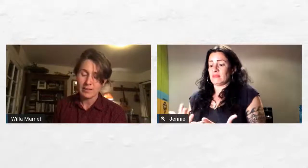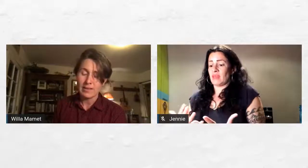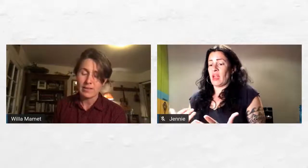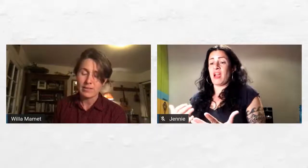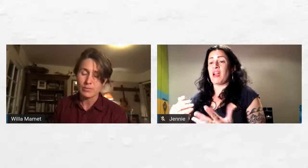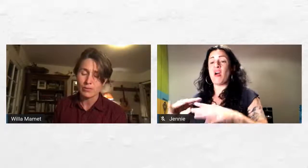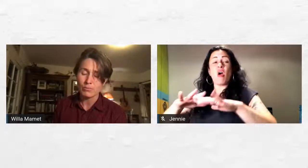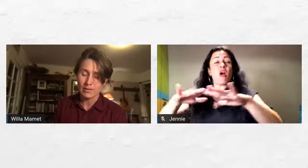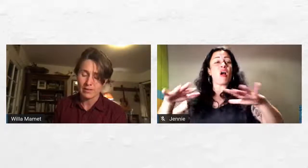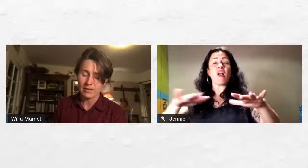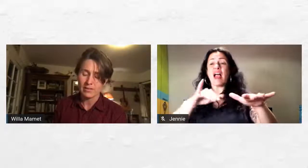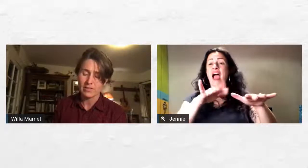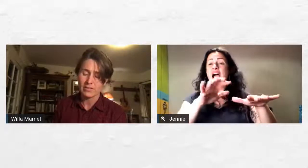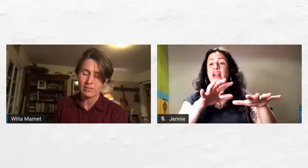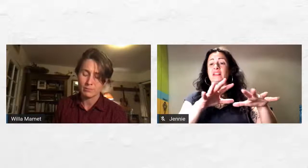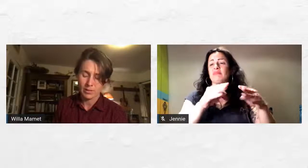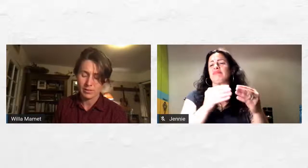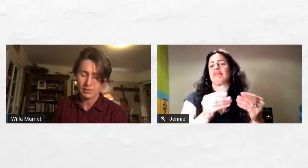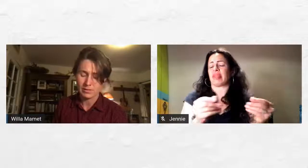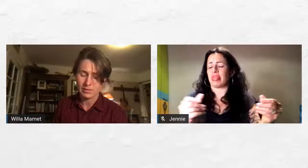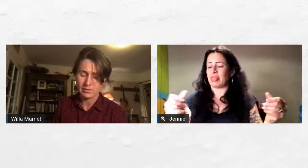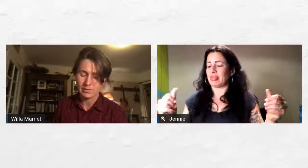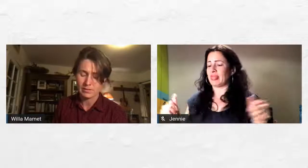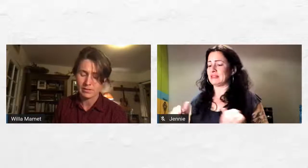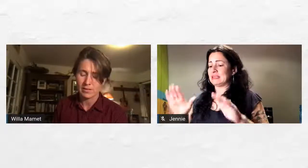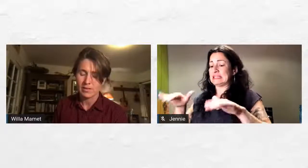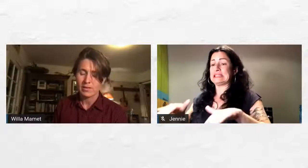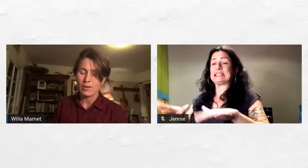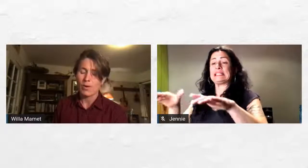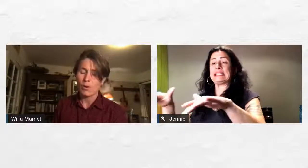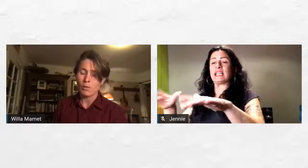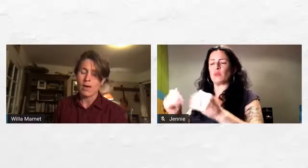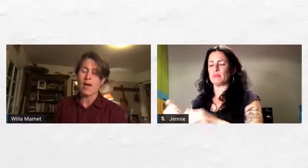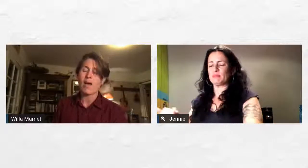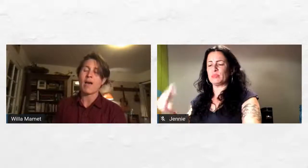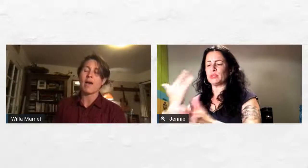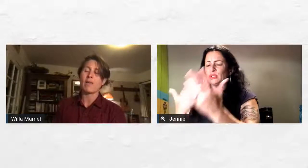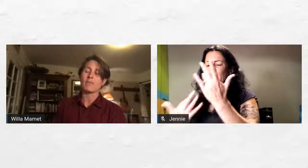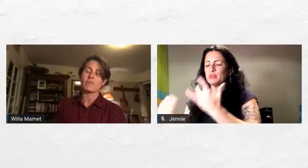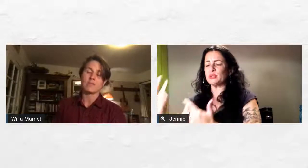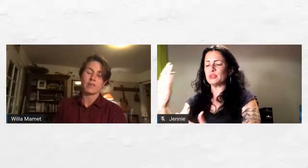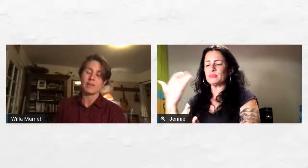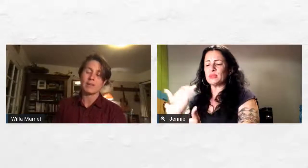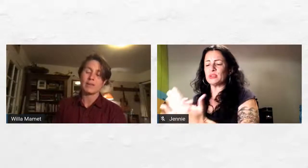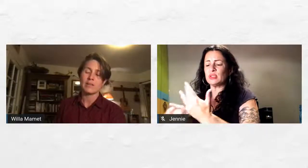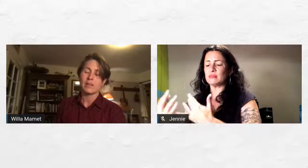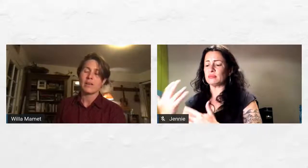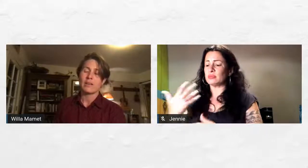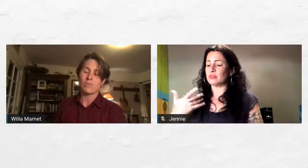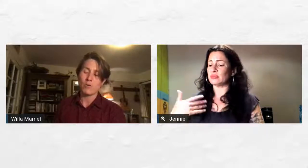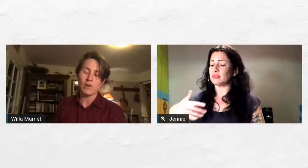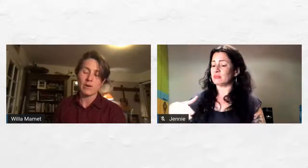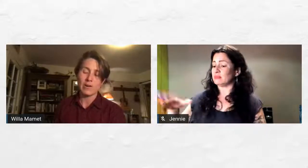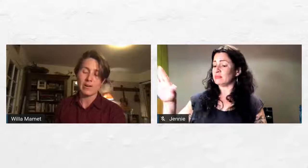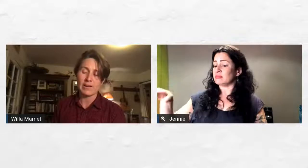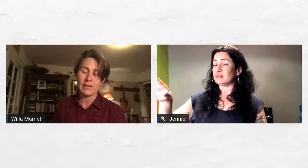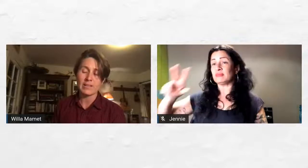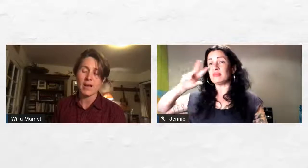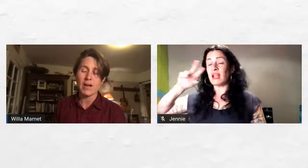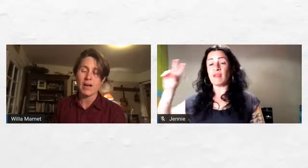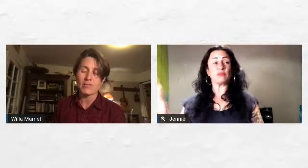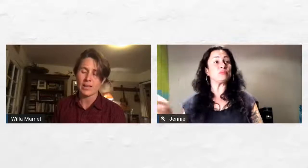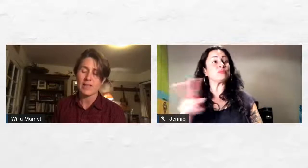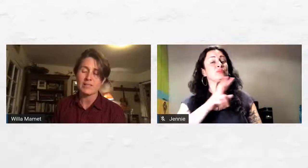the seas would rage and burn. Oh, have you seen the